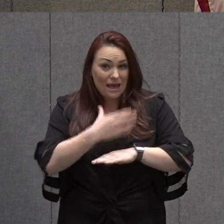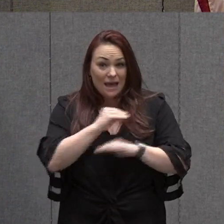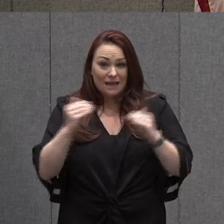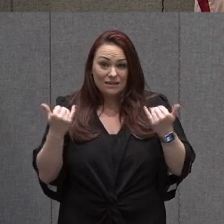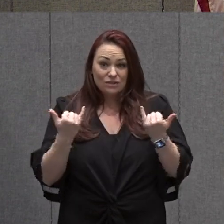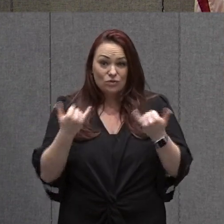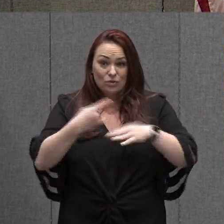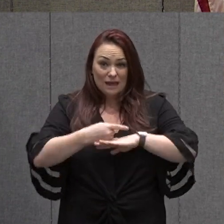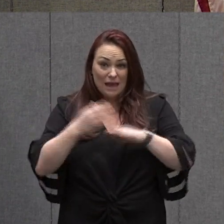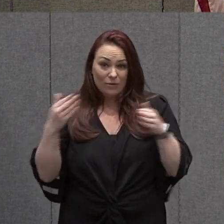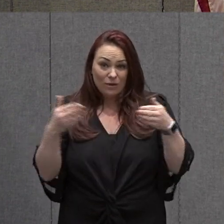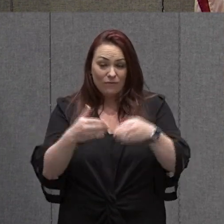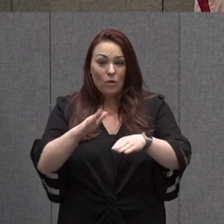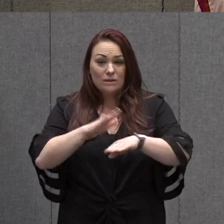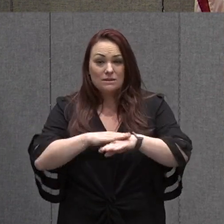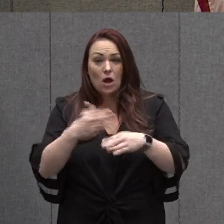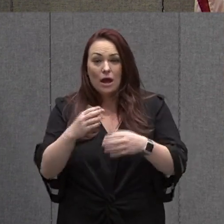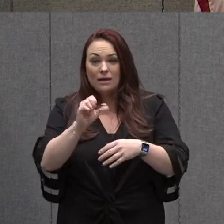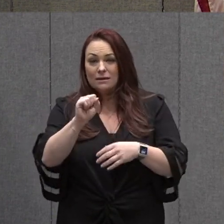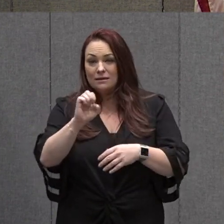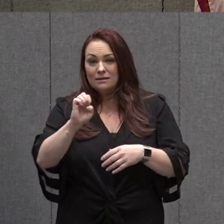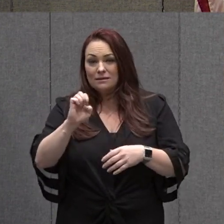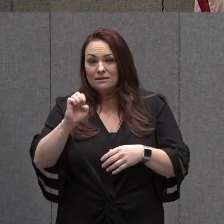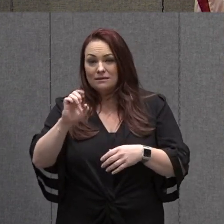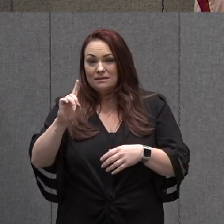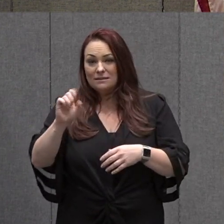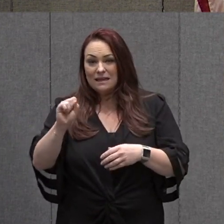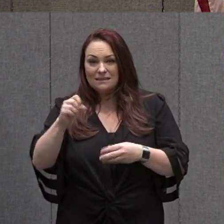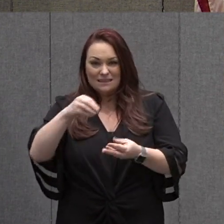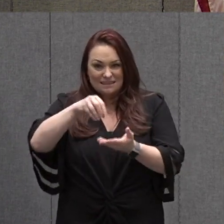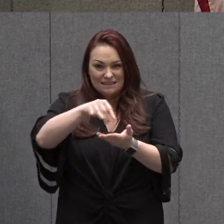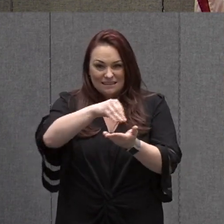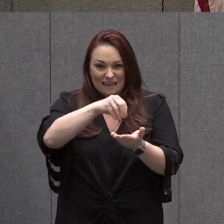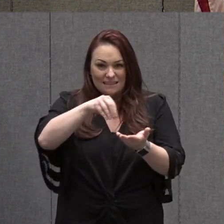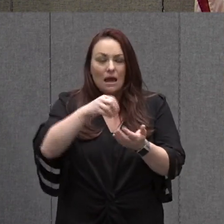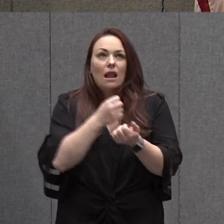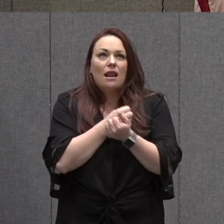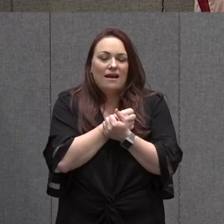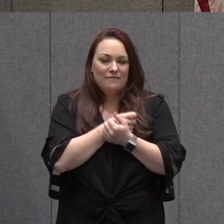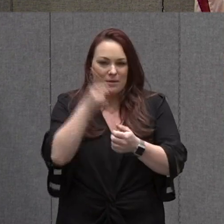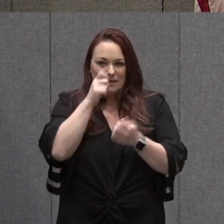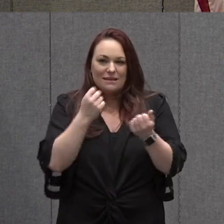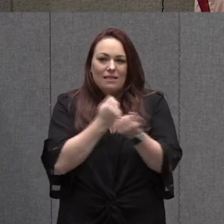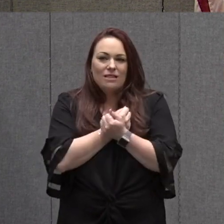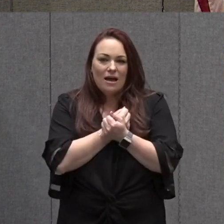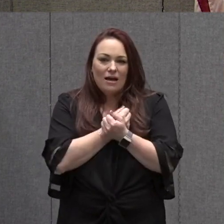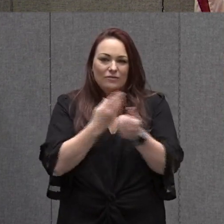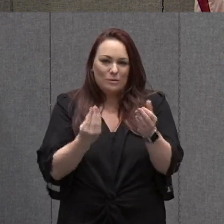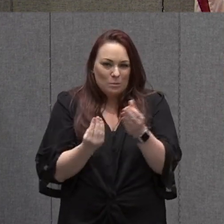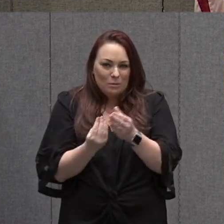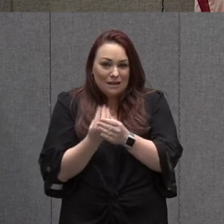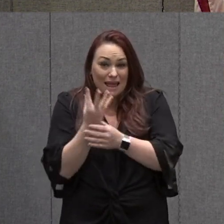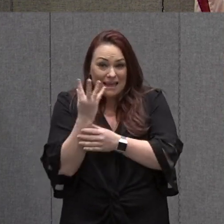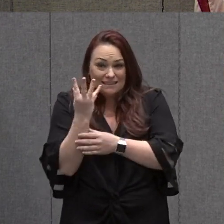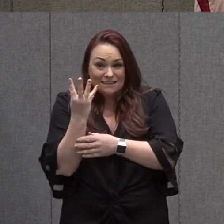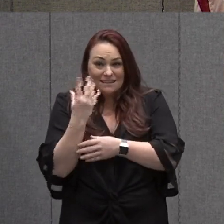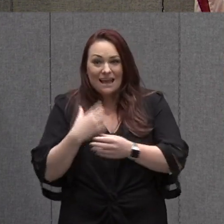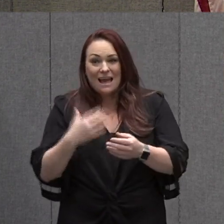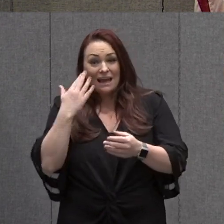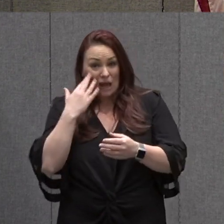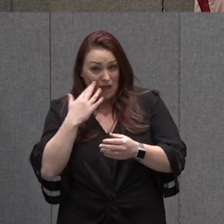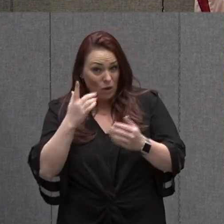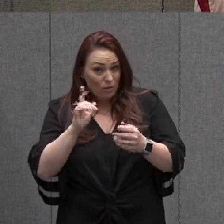be seeds. Oh, I love seeds because I love plants. And I know that plants come